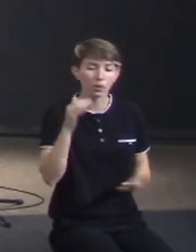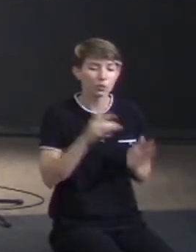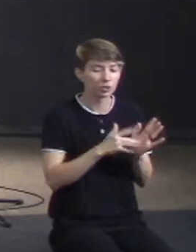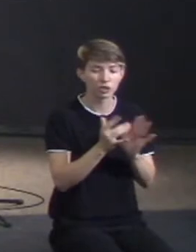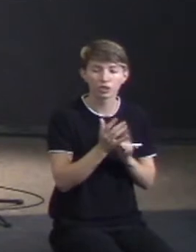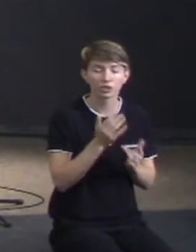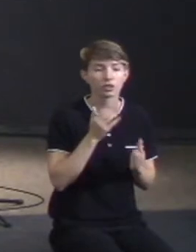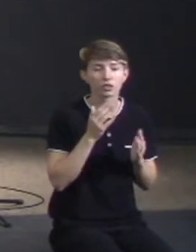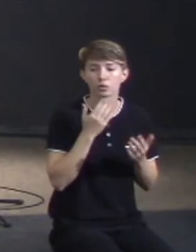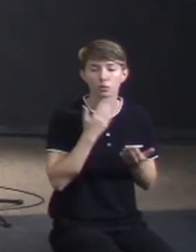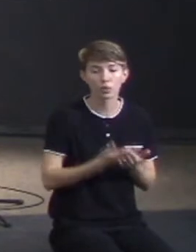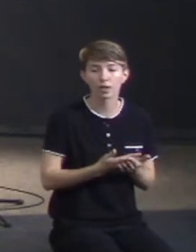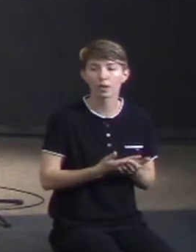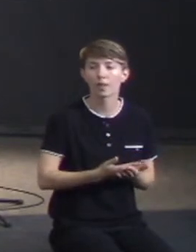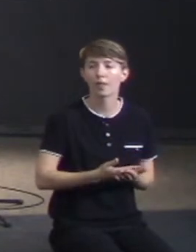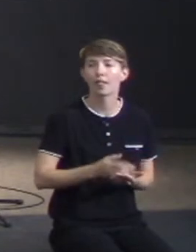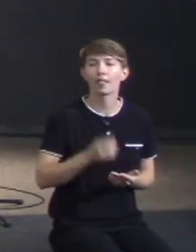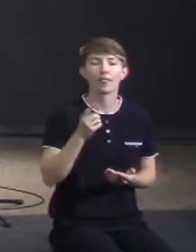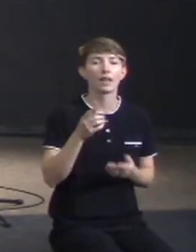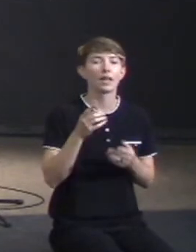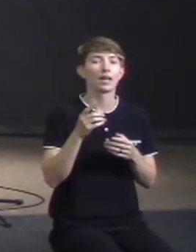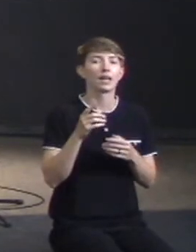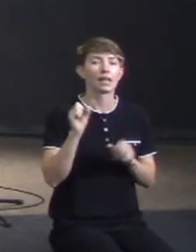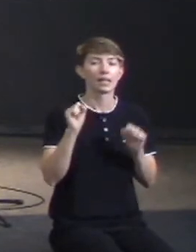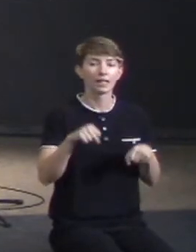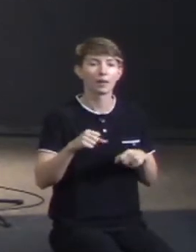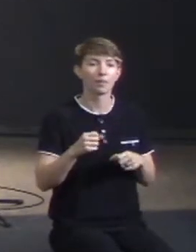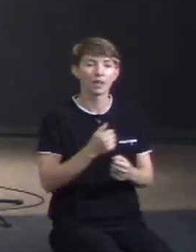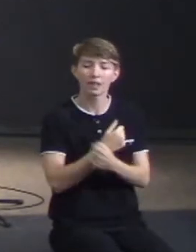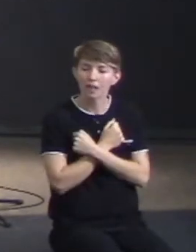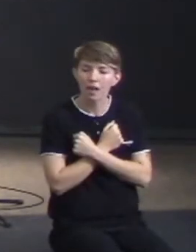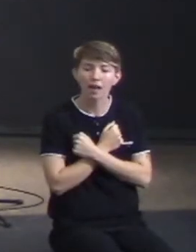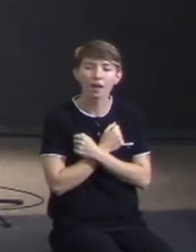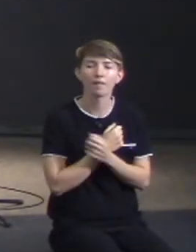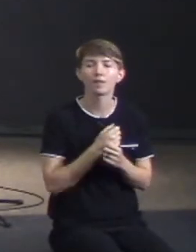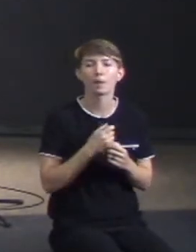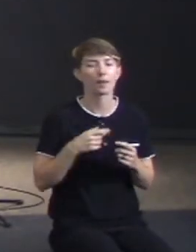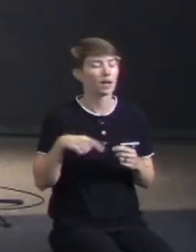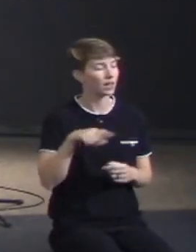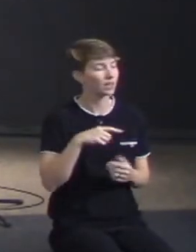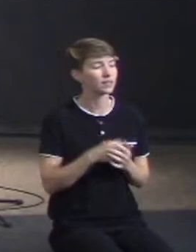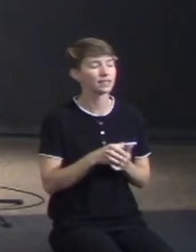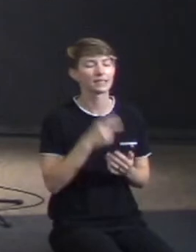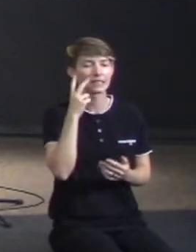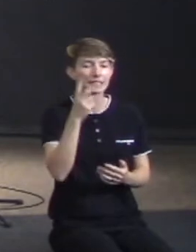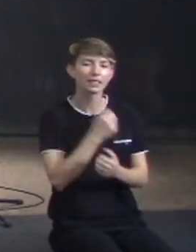loved by us and see the love of God in this show, okay? All right.